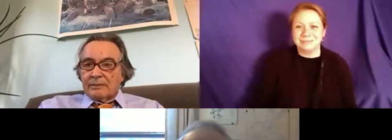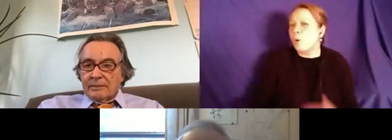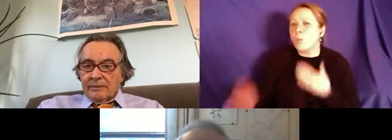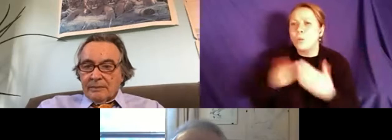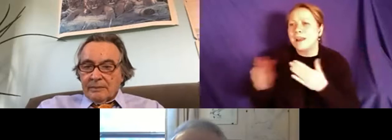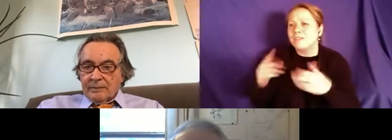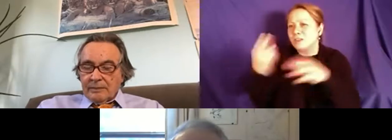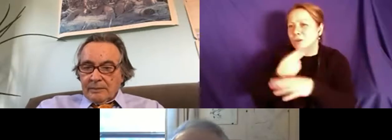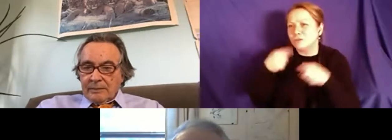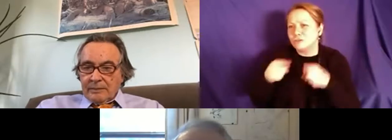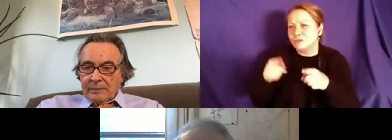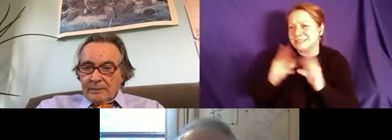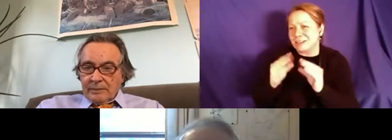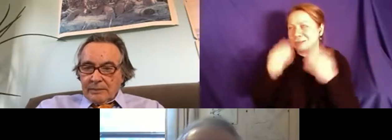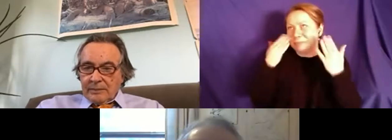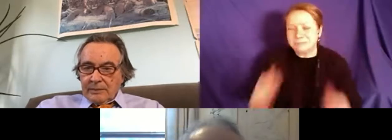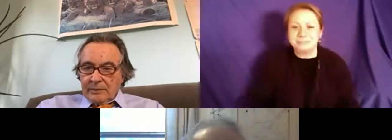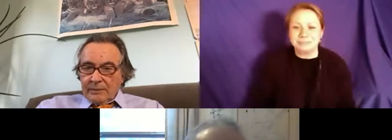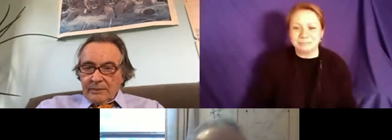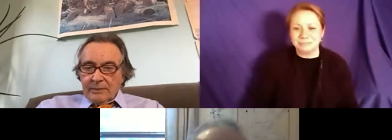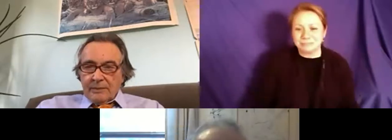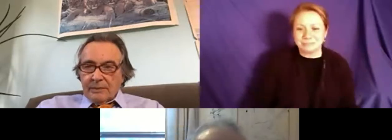when they're in session. So